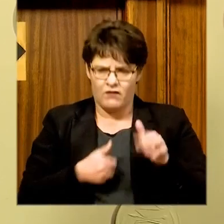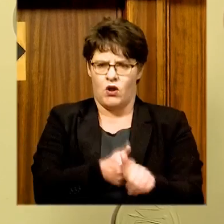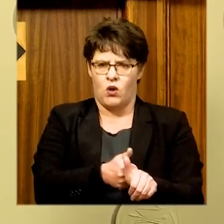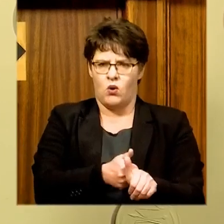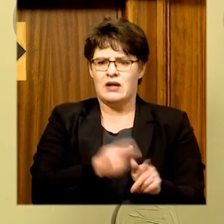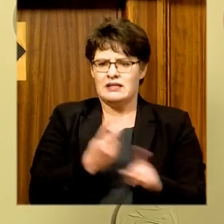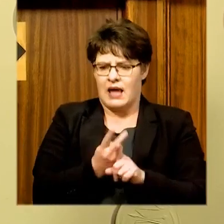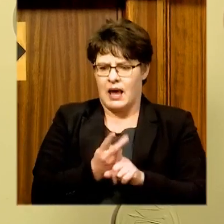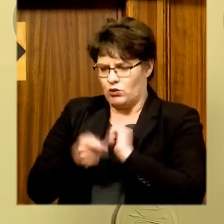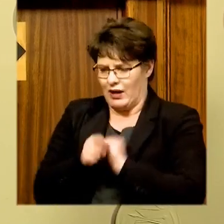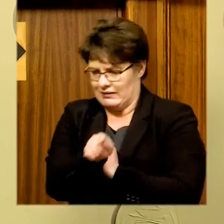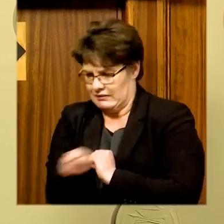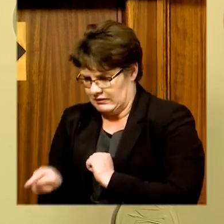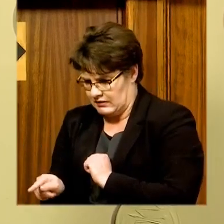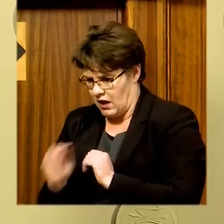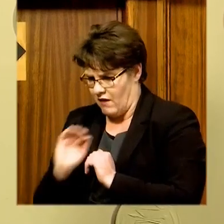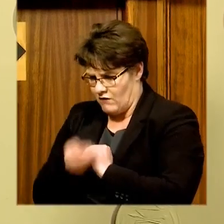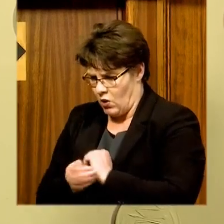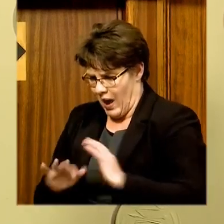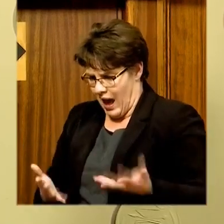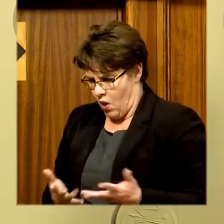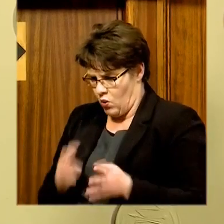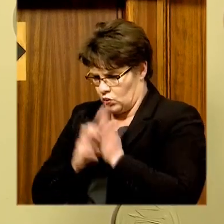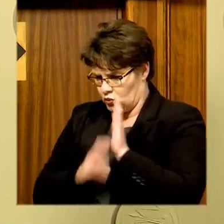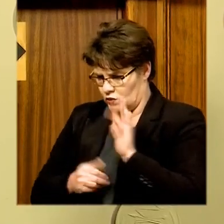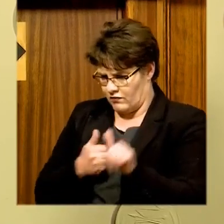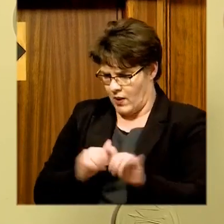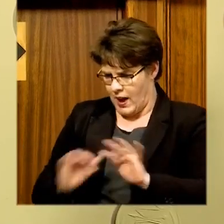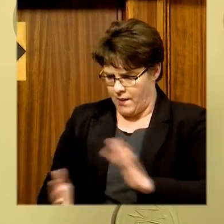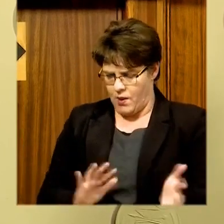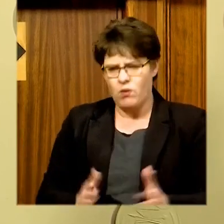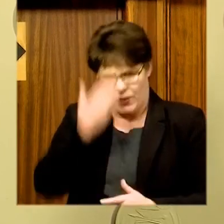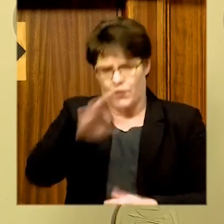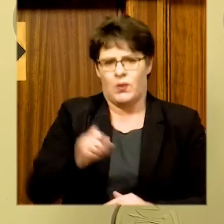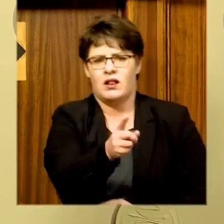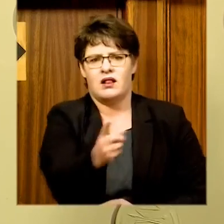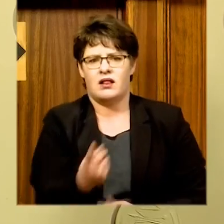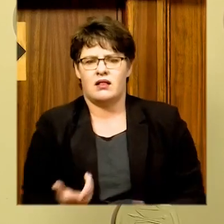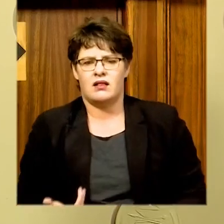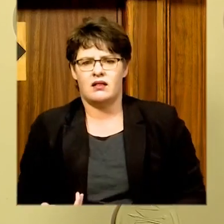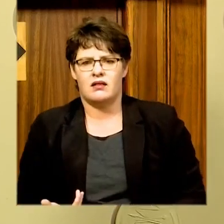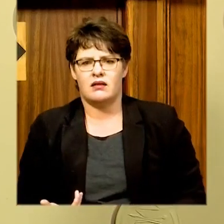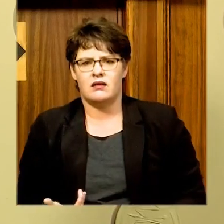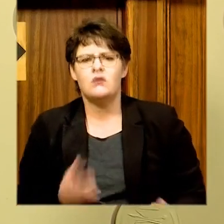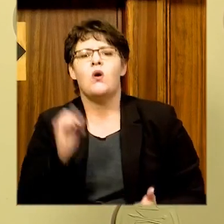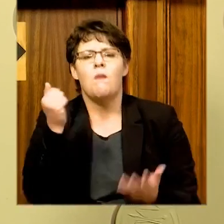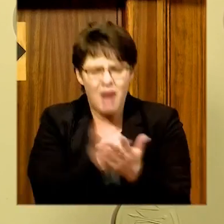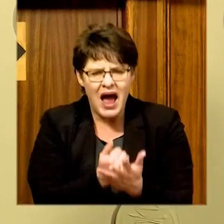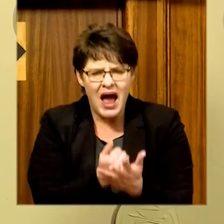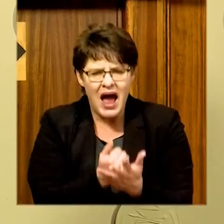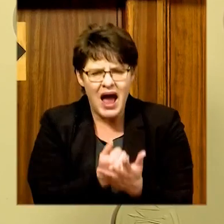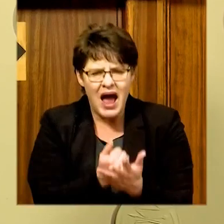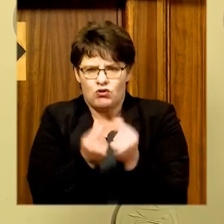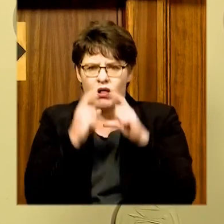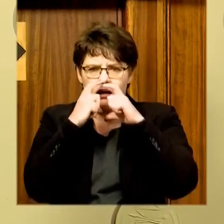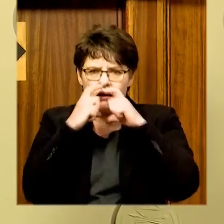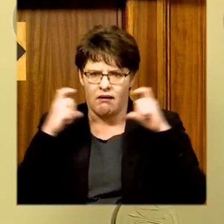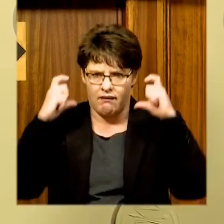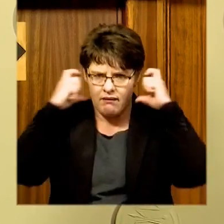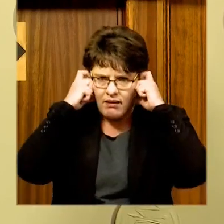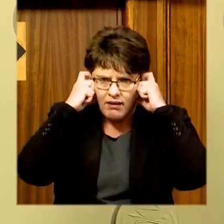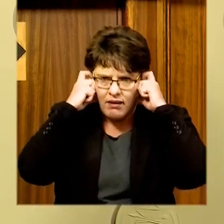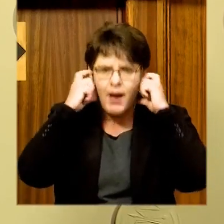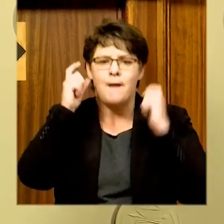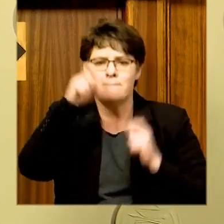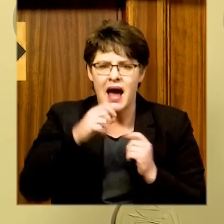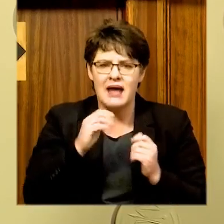infection. We need to be aware that we must wear a cloth mask that